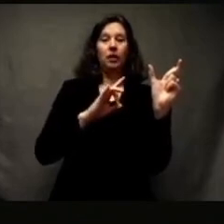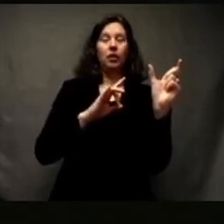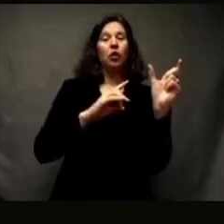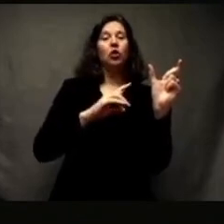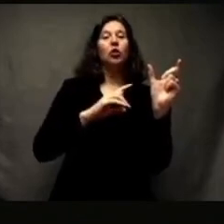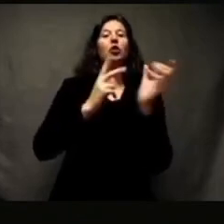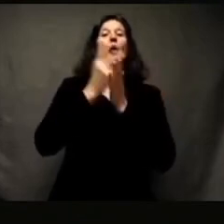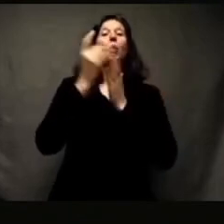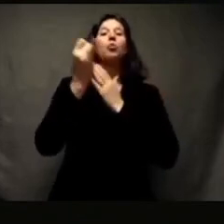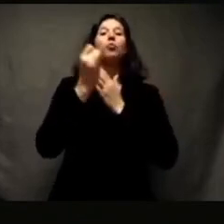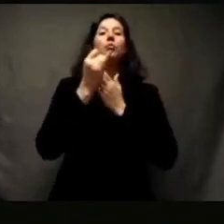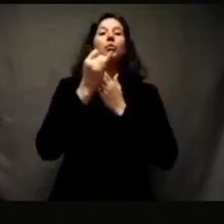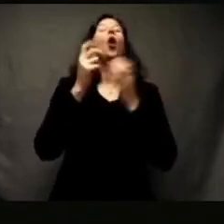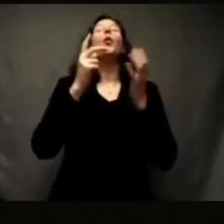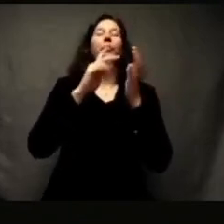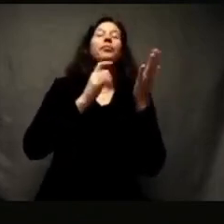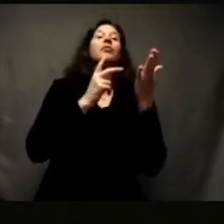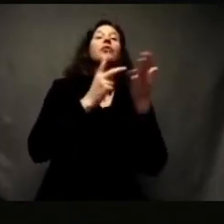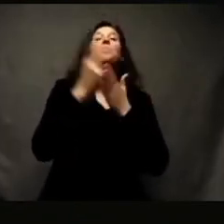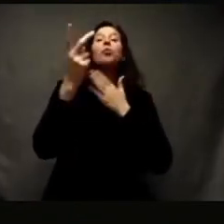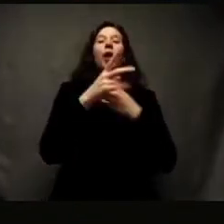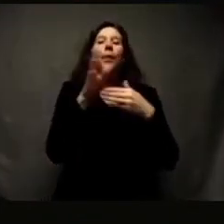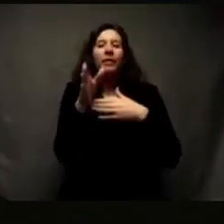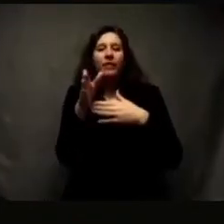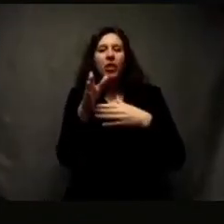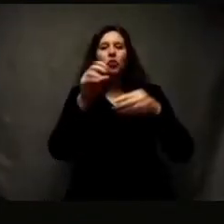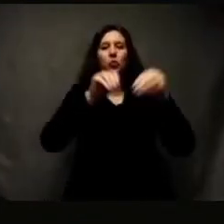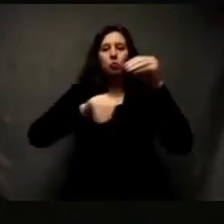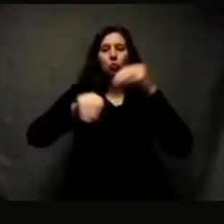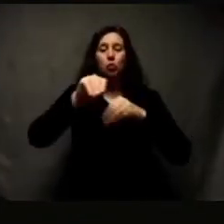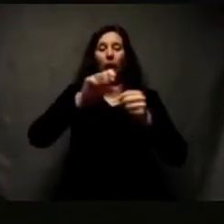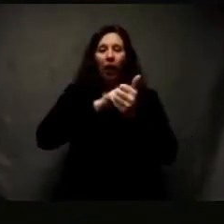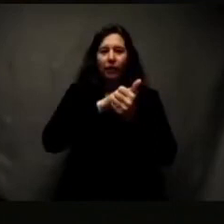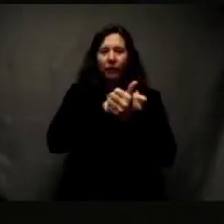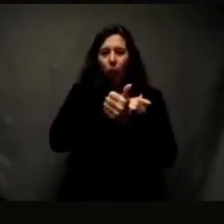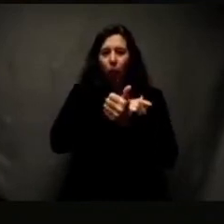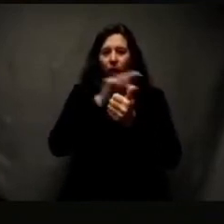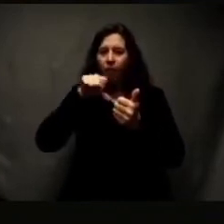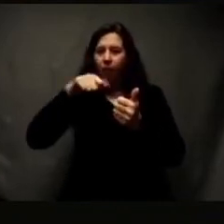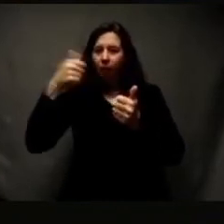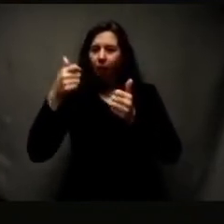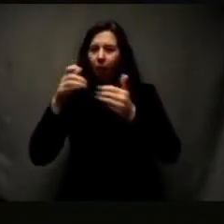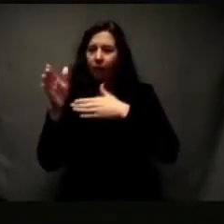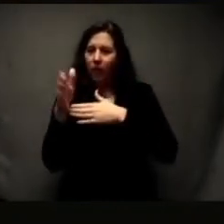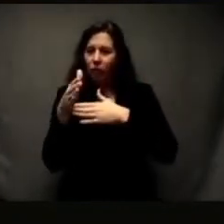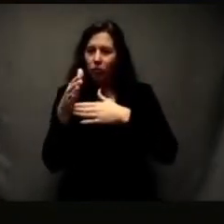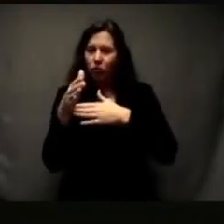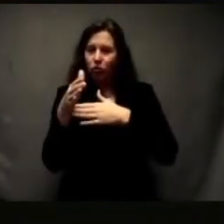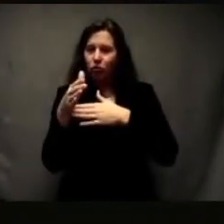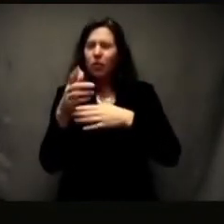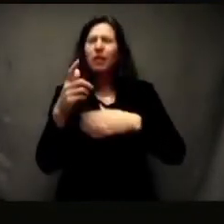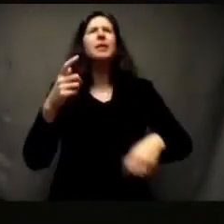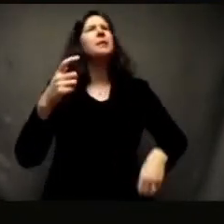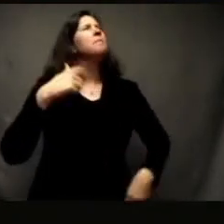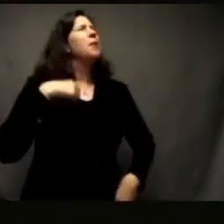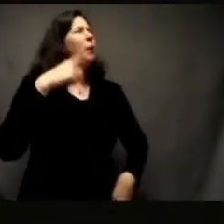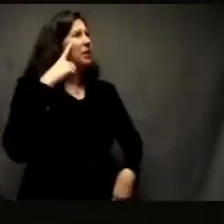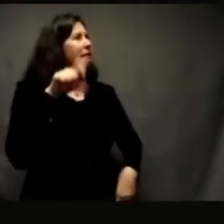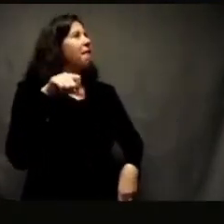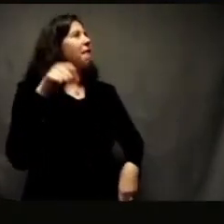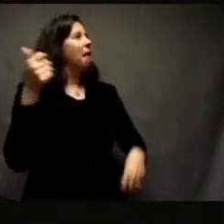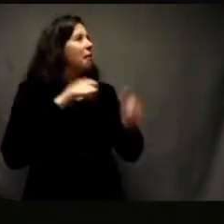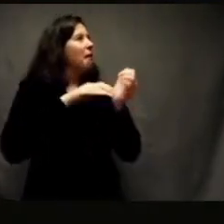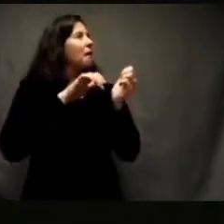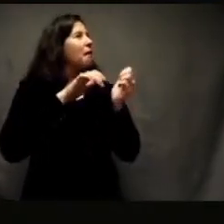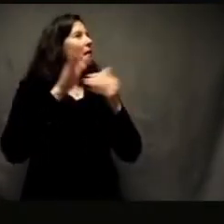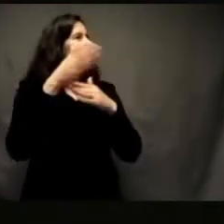fish to move and avoid pipes, you said, or other fish? I was thinking other fish so that we could